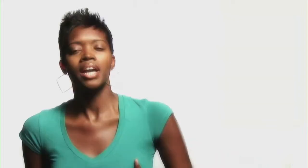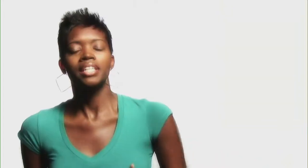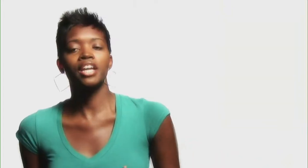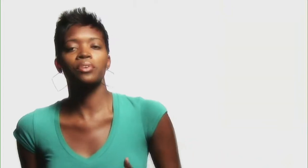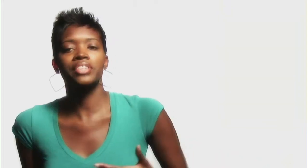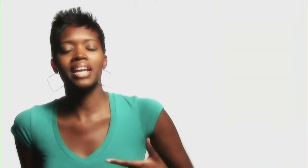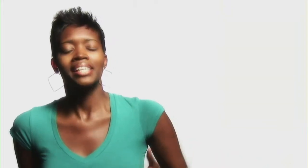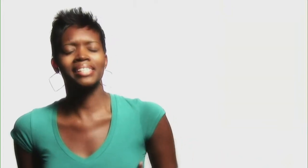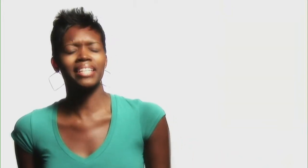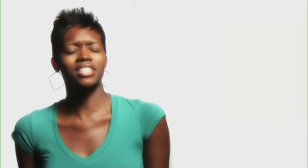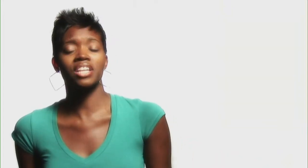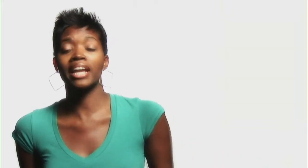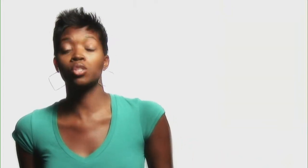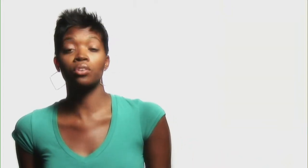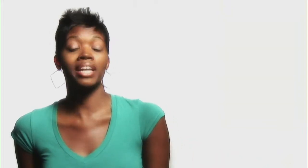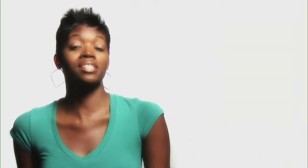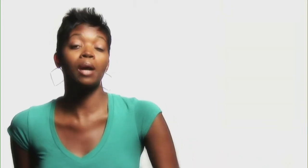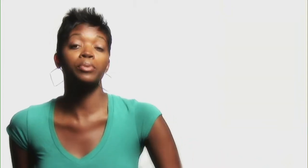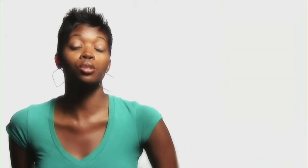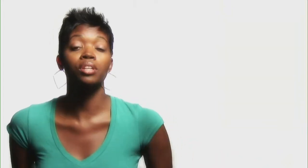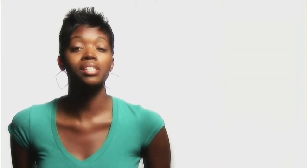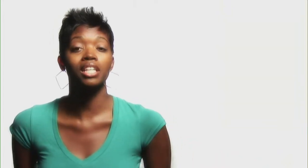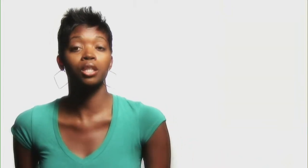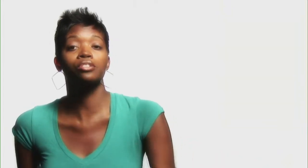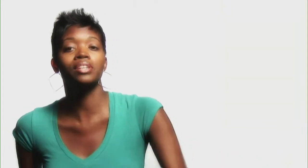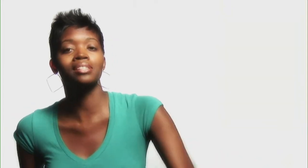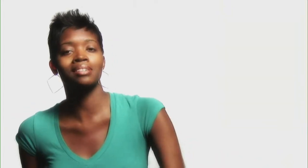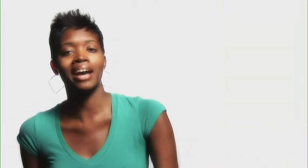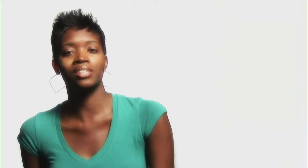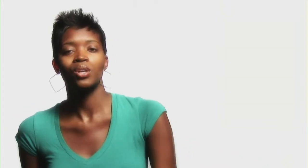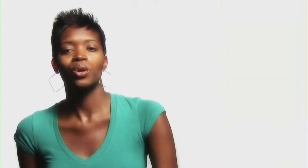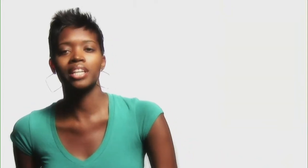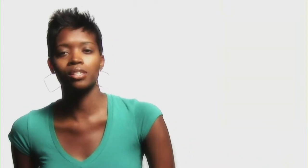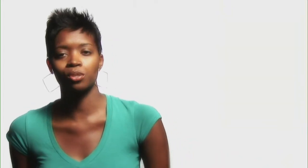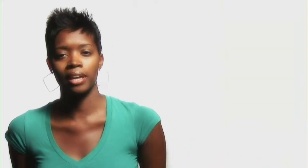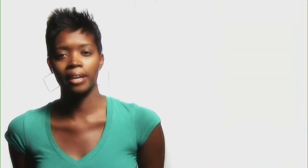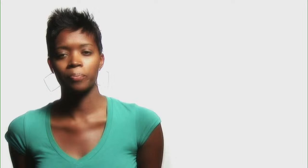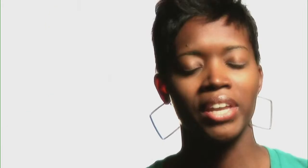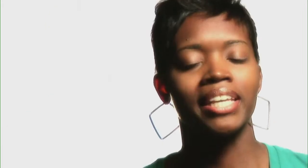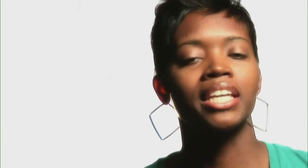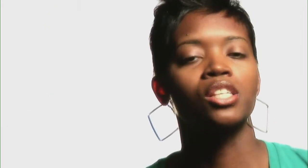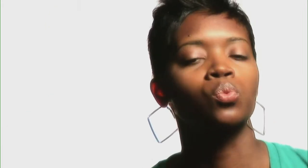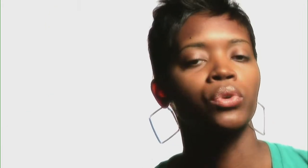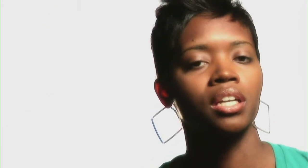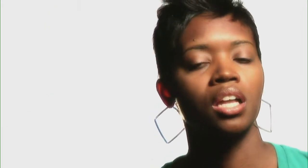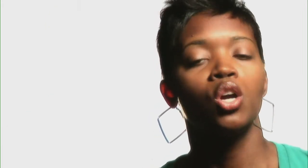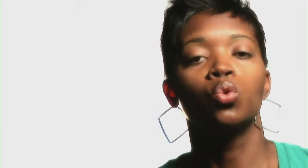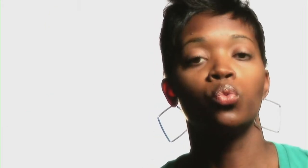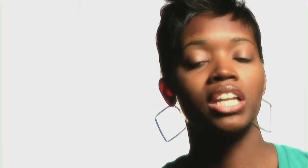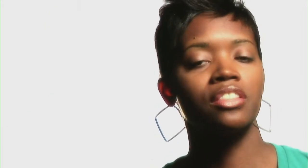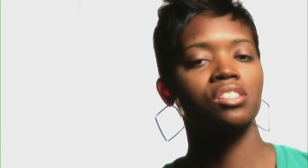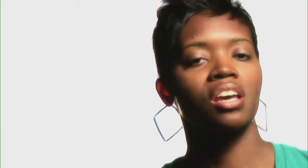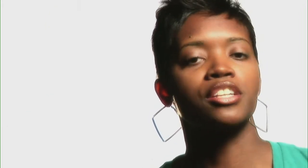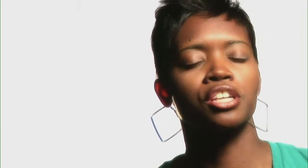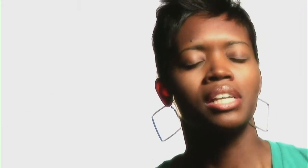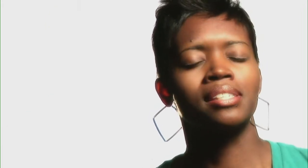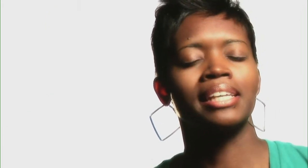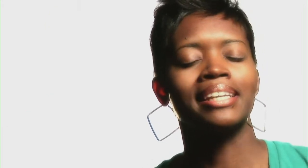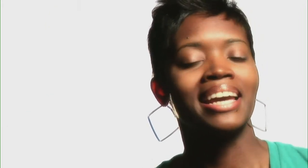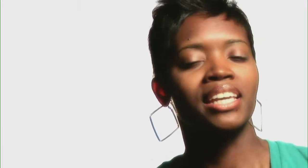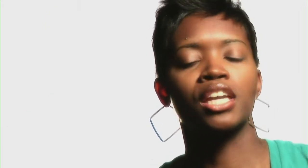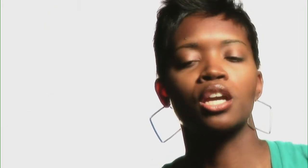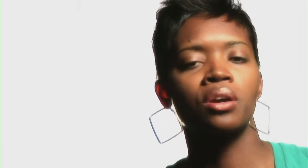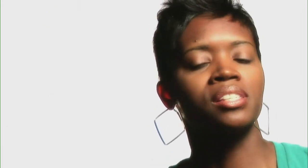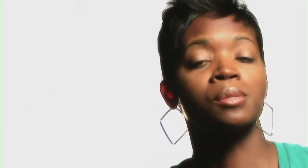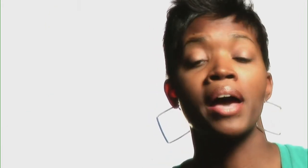to you, nearer than second chance or next opportunity, closer than tonight or yesterday. He is real, realer than touch,